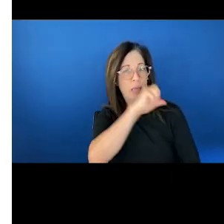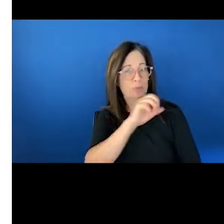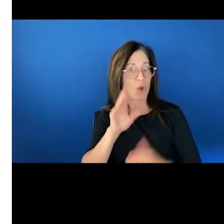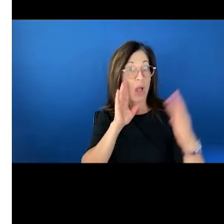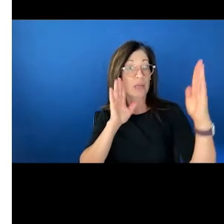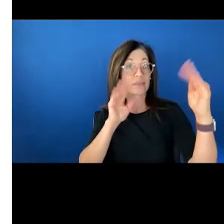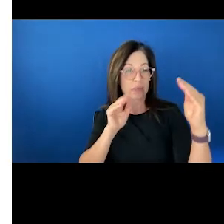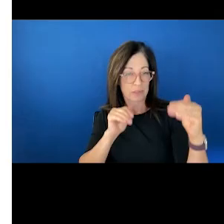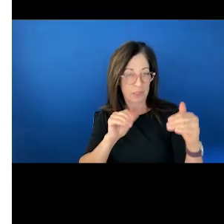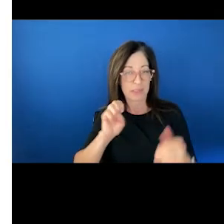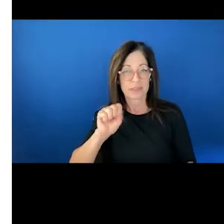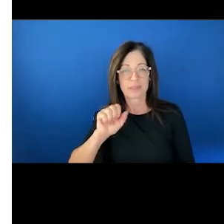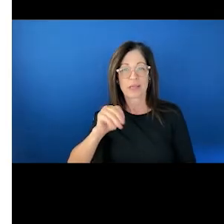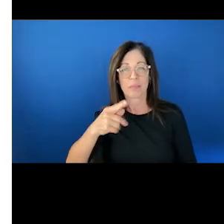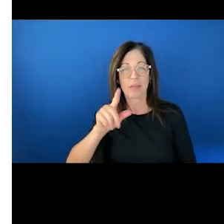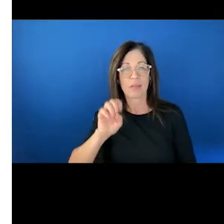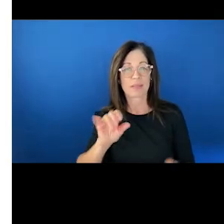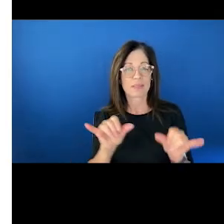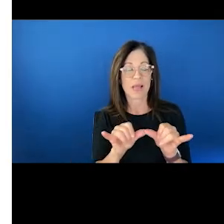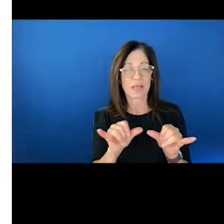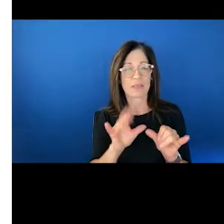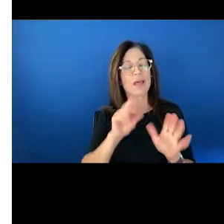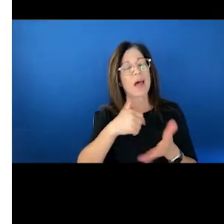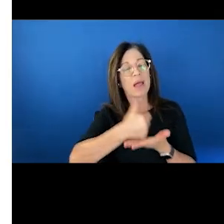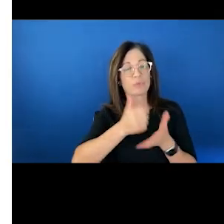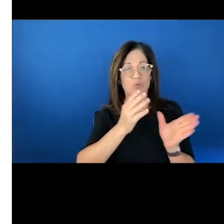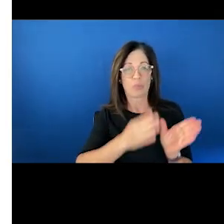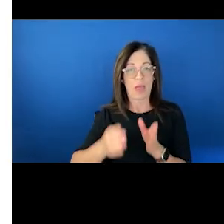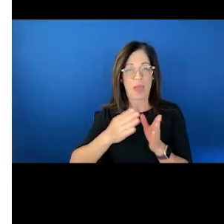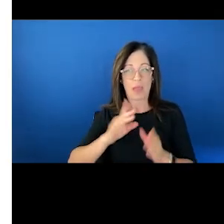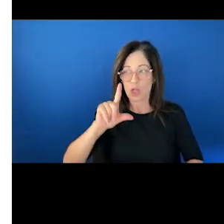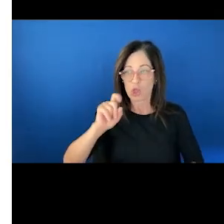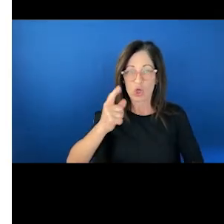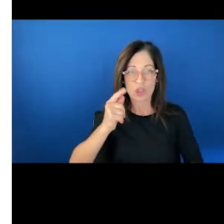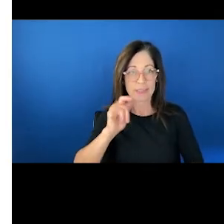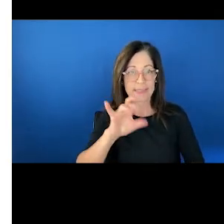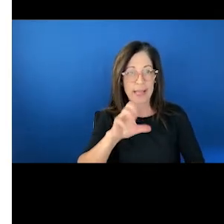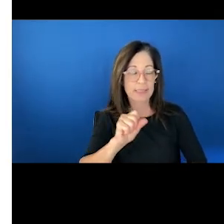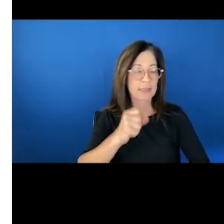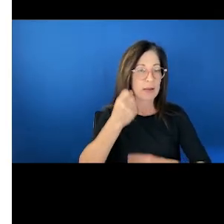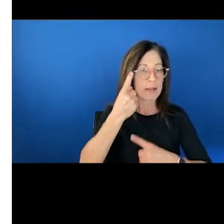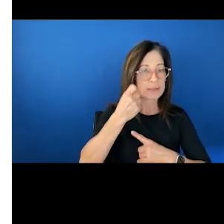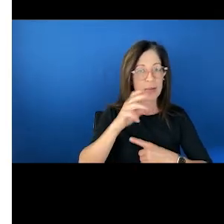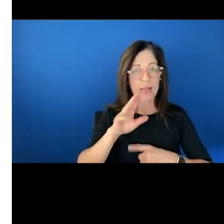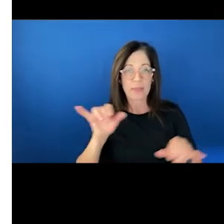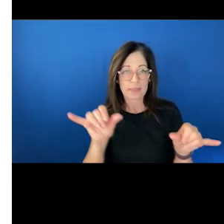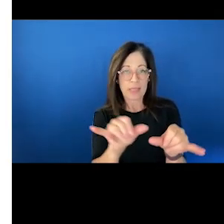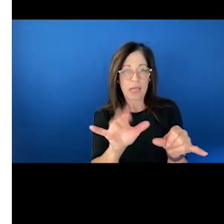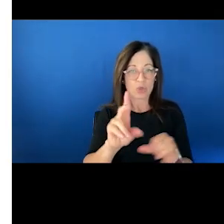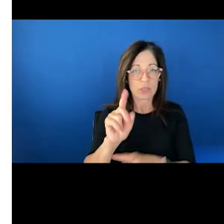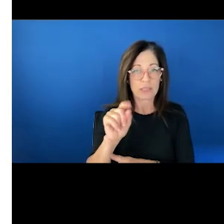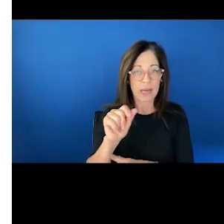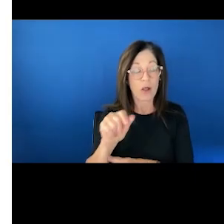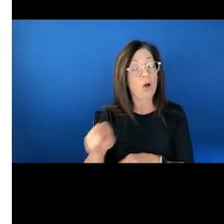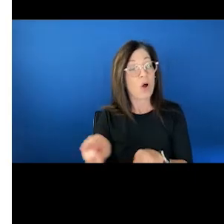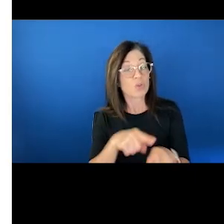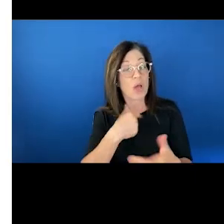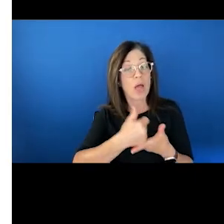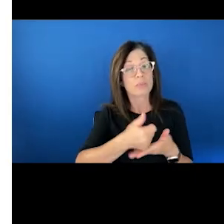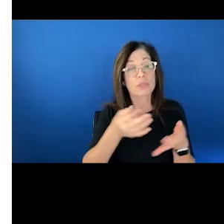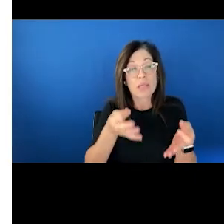your expected sample size. This helps you plan logistics and understand the scale of your data. It also